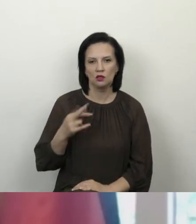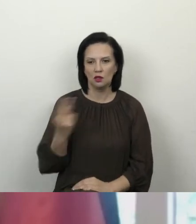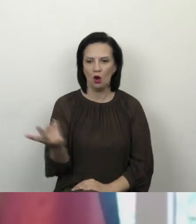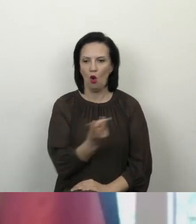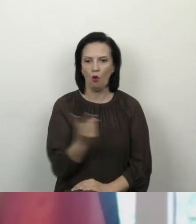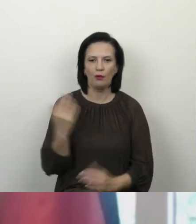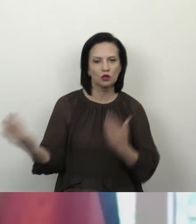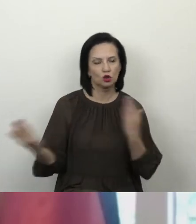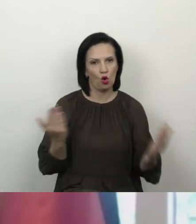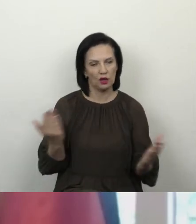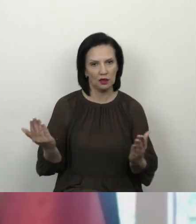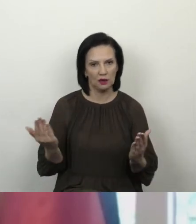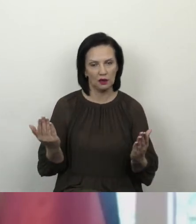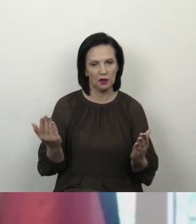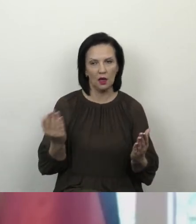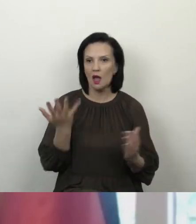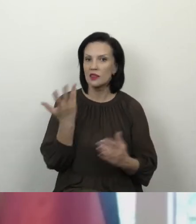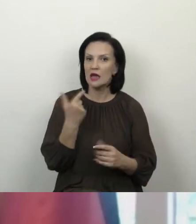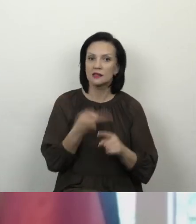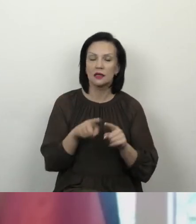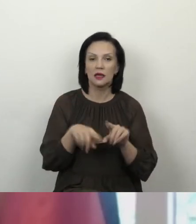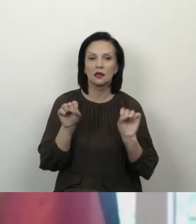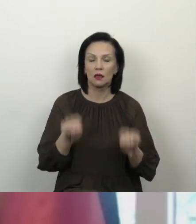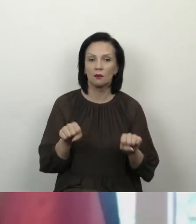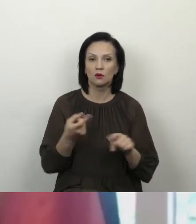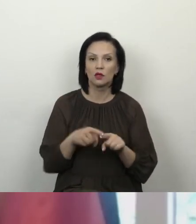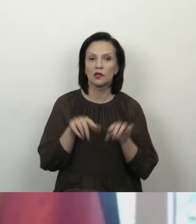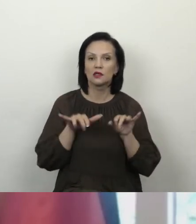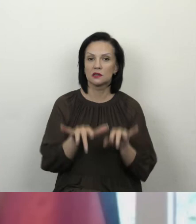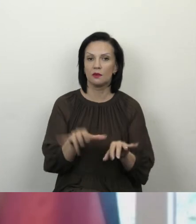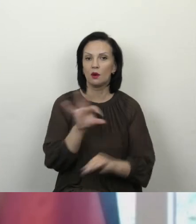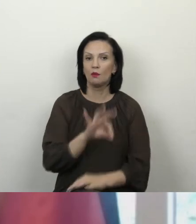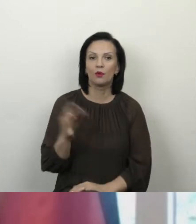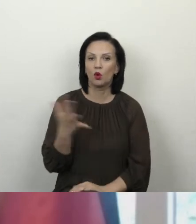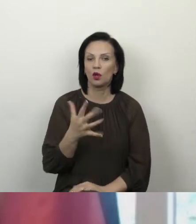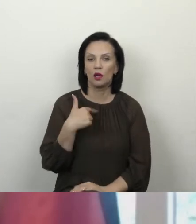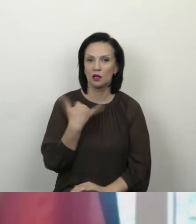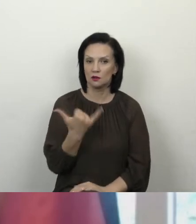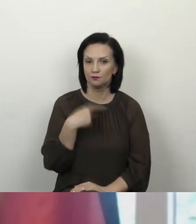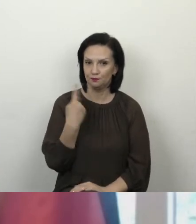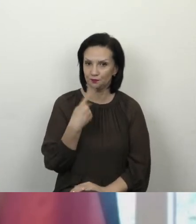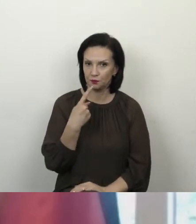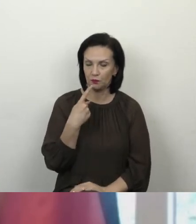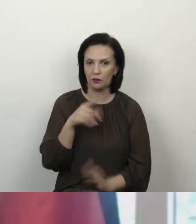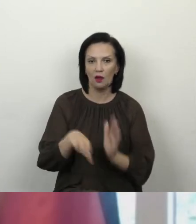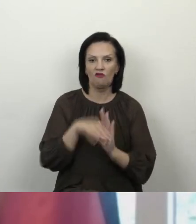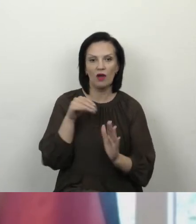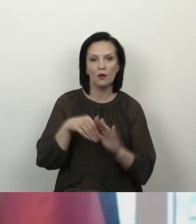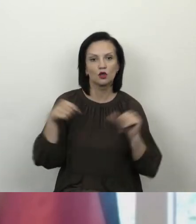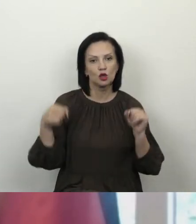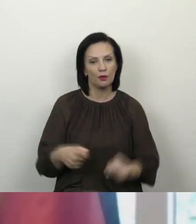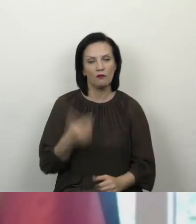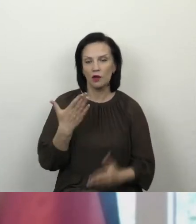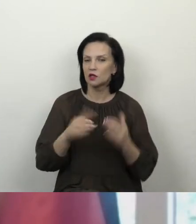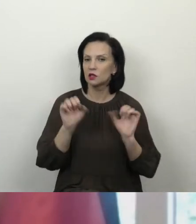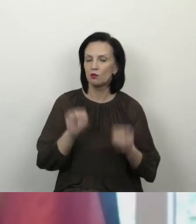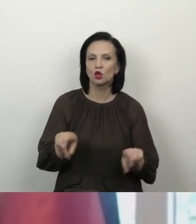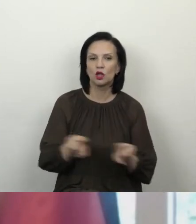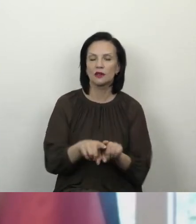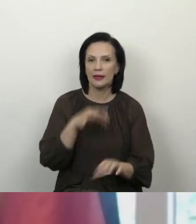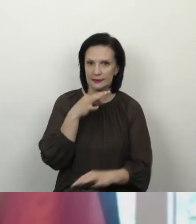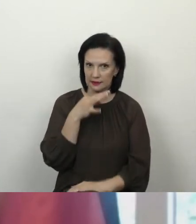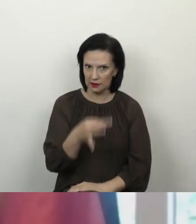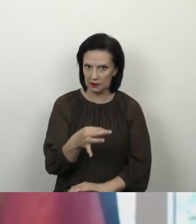as possible, cases are concerned, electoral law is, if I may put it so casually, always good for